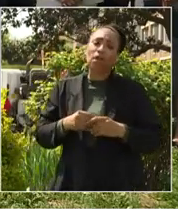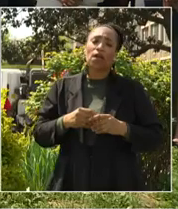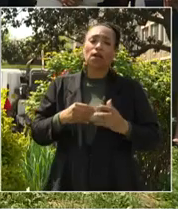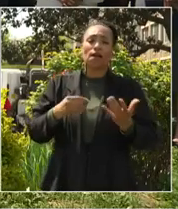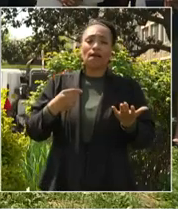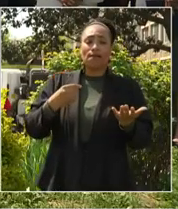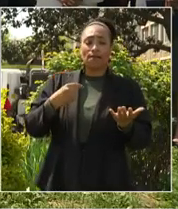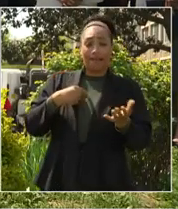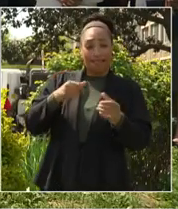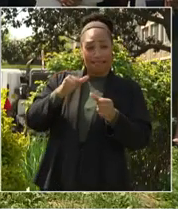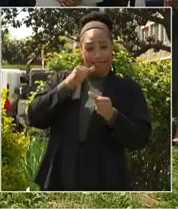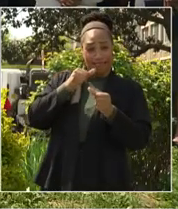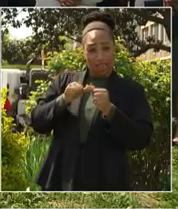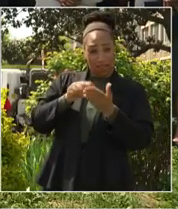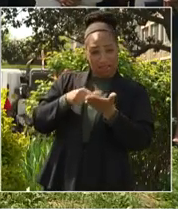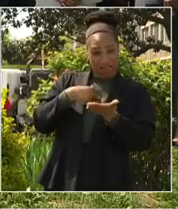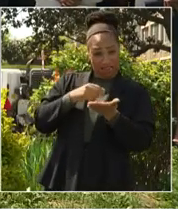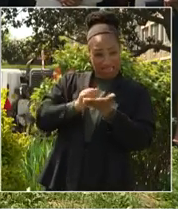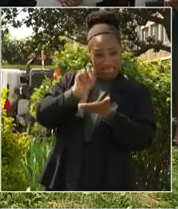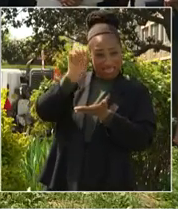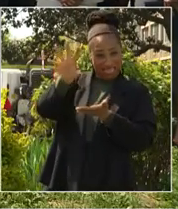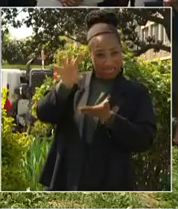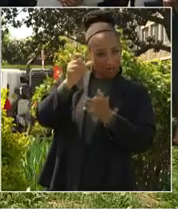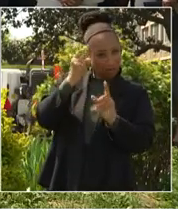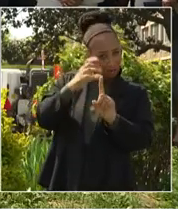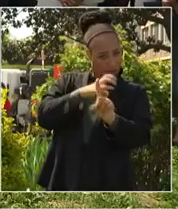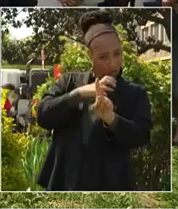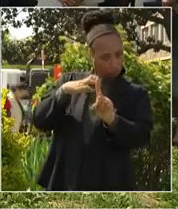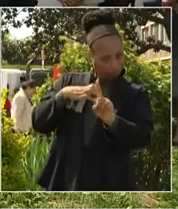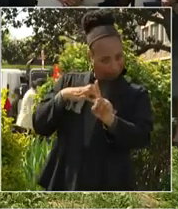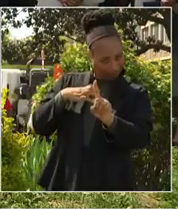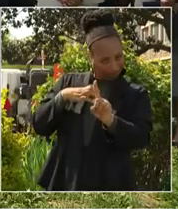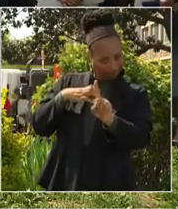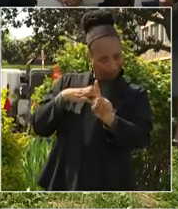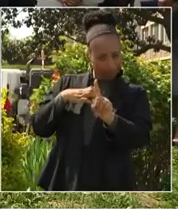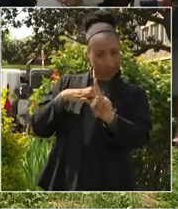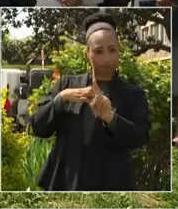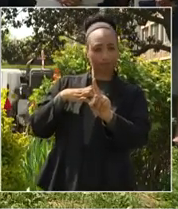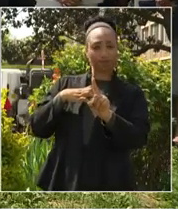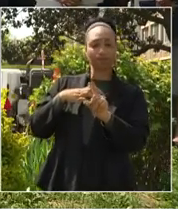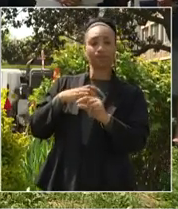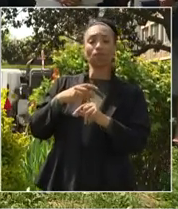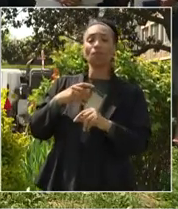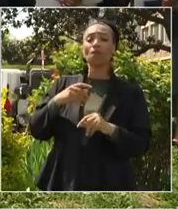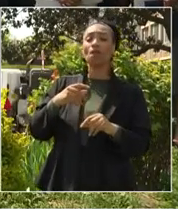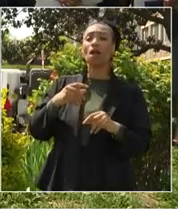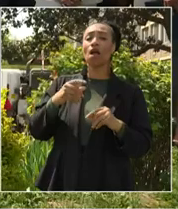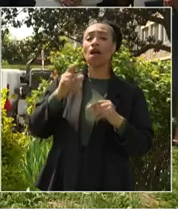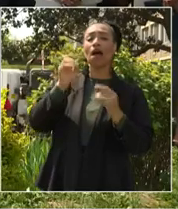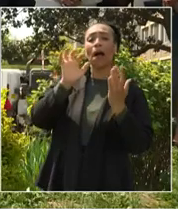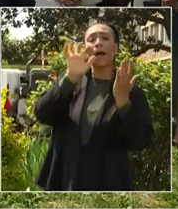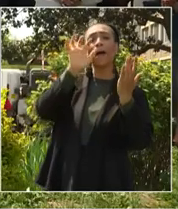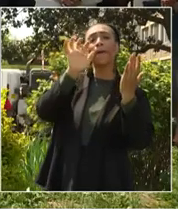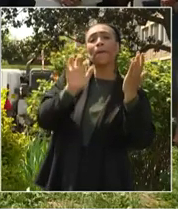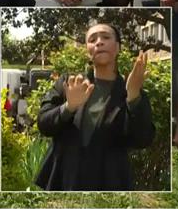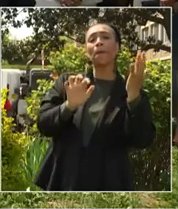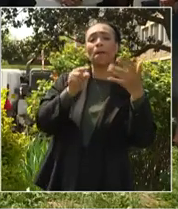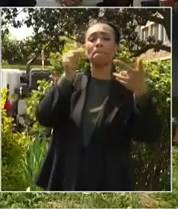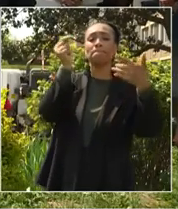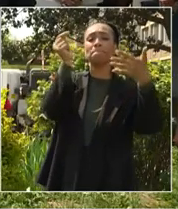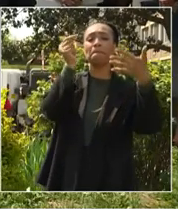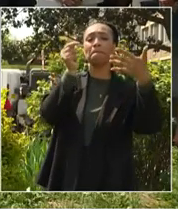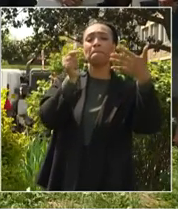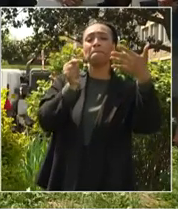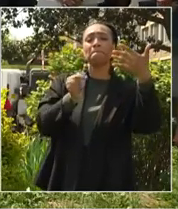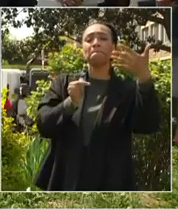I sent to the Congress that is outlined in both federal statute and DC statute